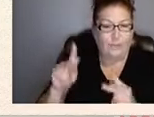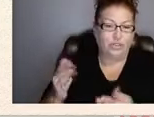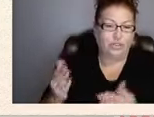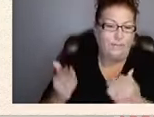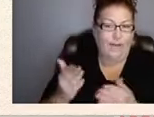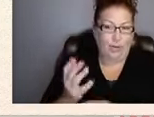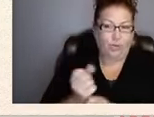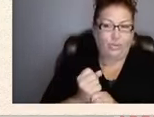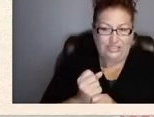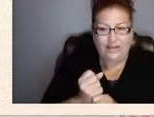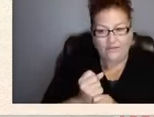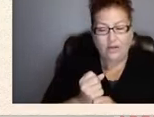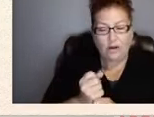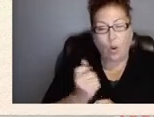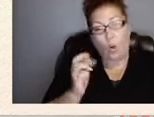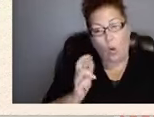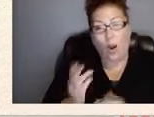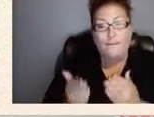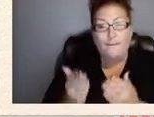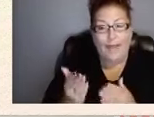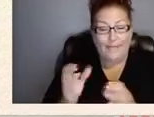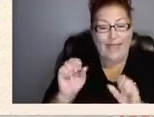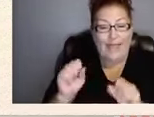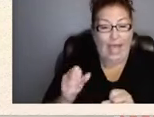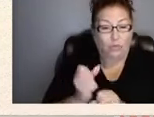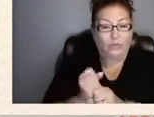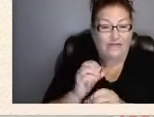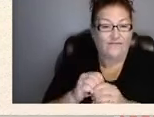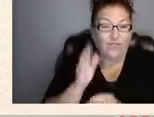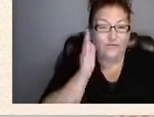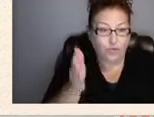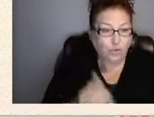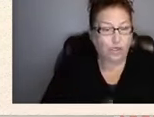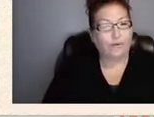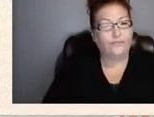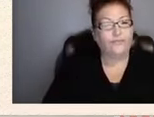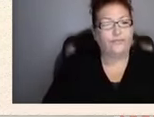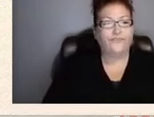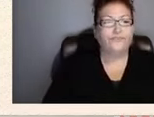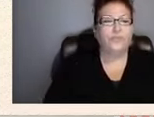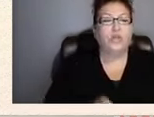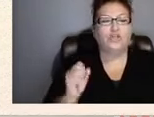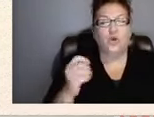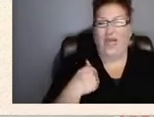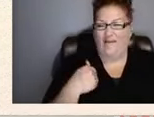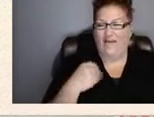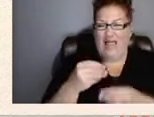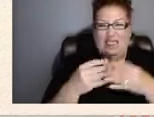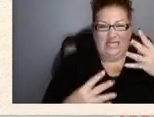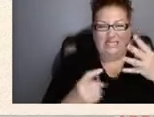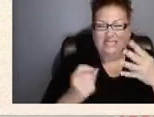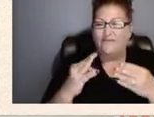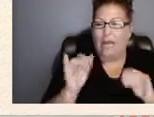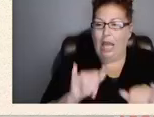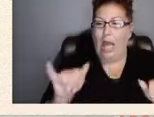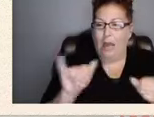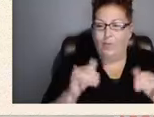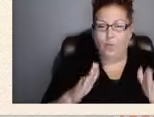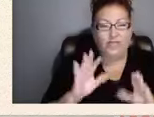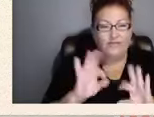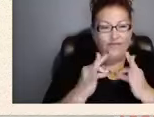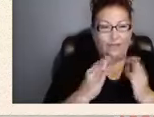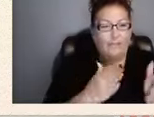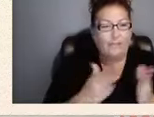or might be entitled to in the future. So here's a list of common ways that families plan for special needs family